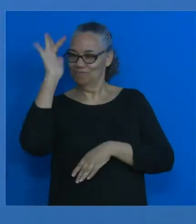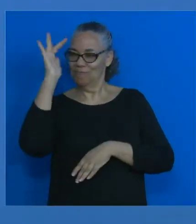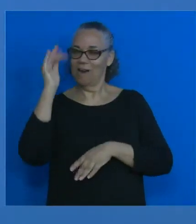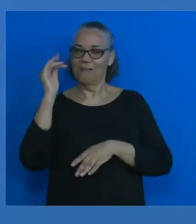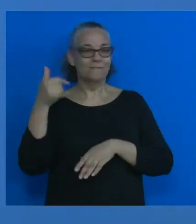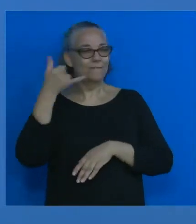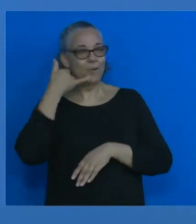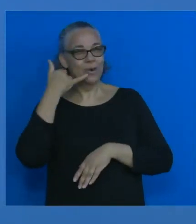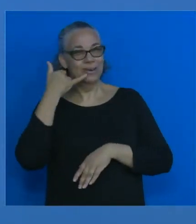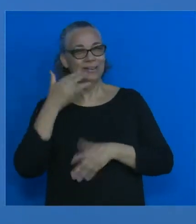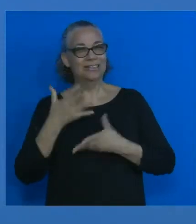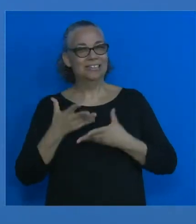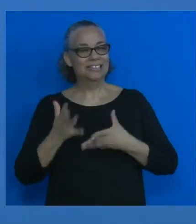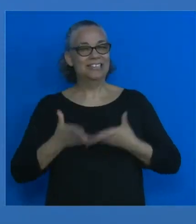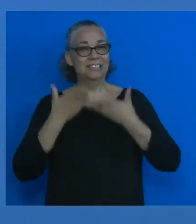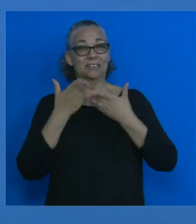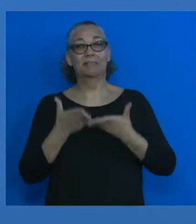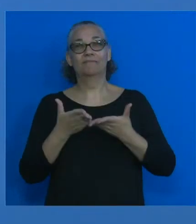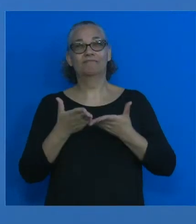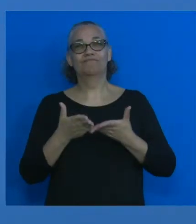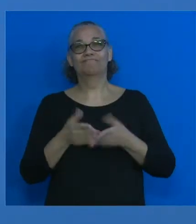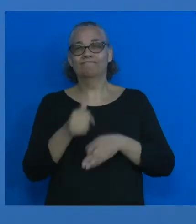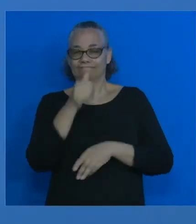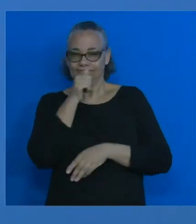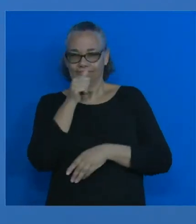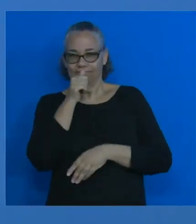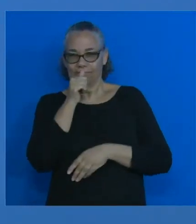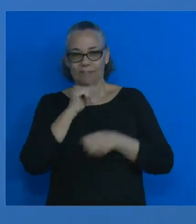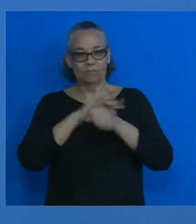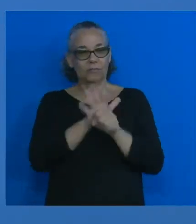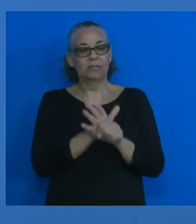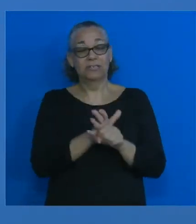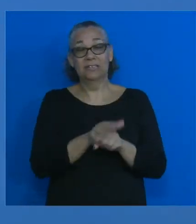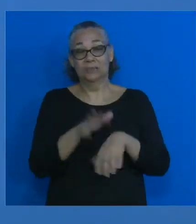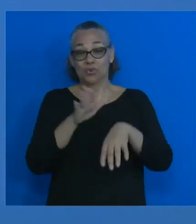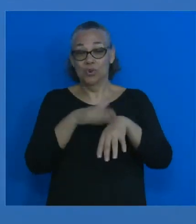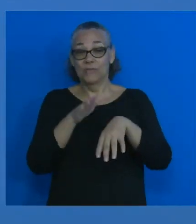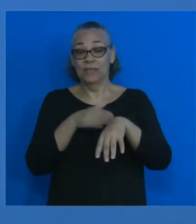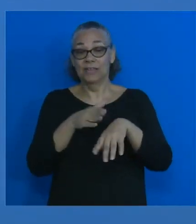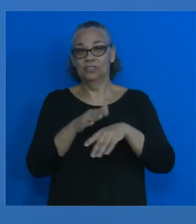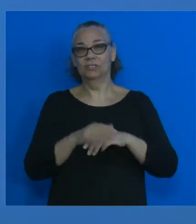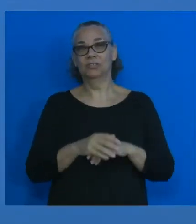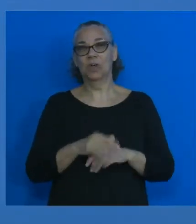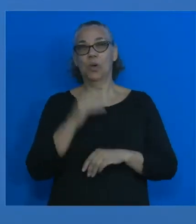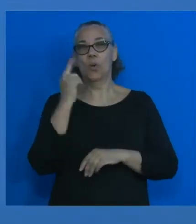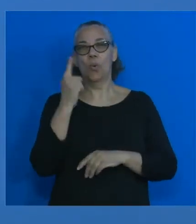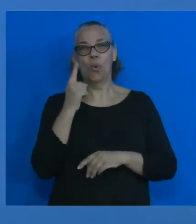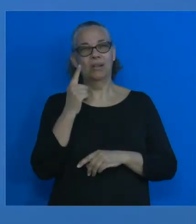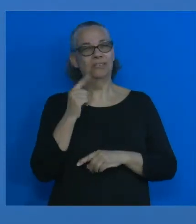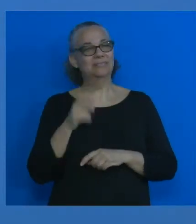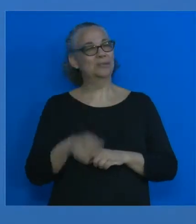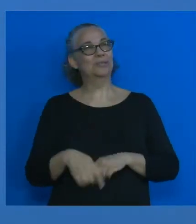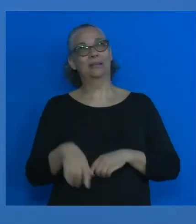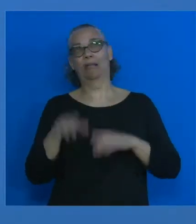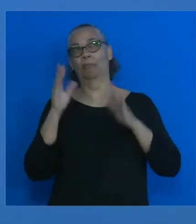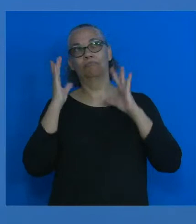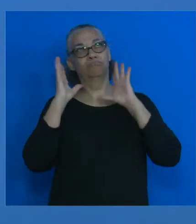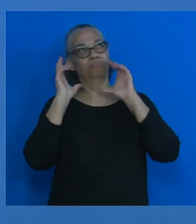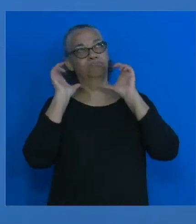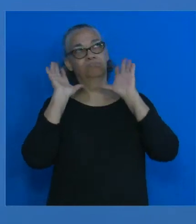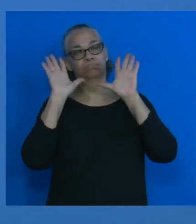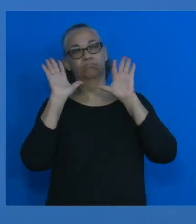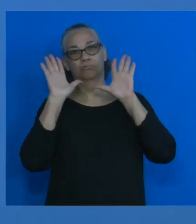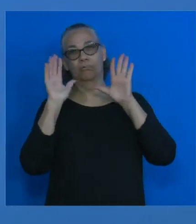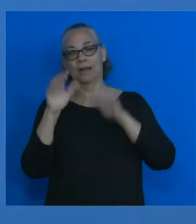anonymous COVID-19 exposure notifications. It is one of the most sophisticated apps